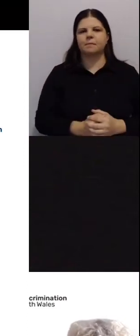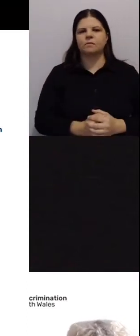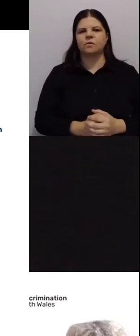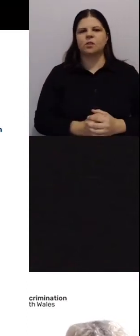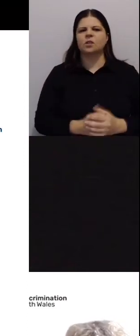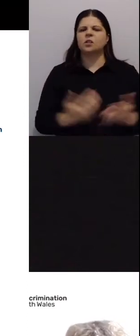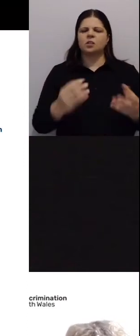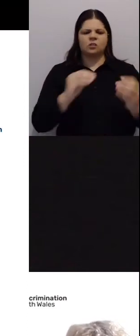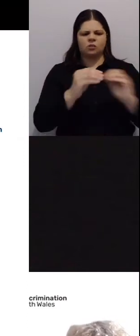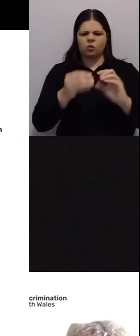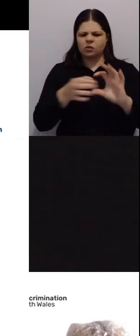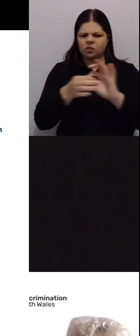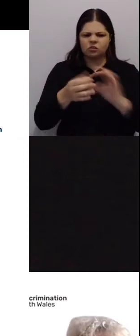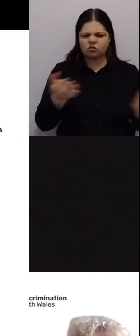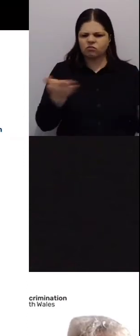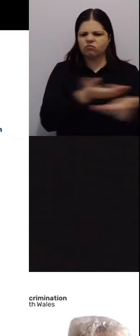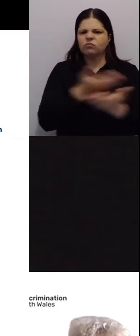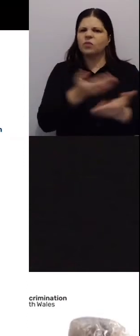best?